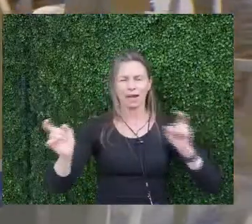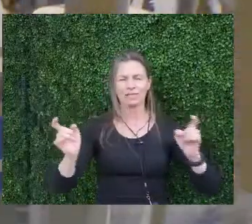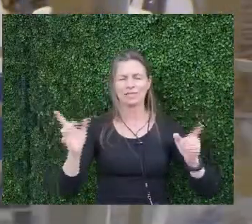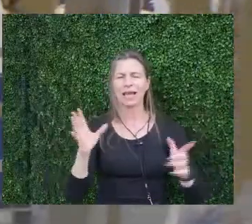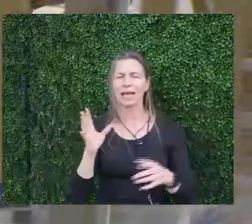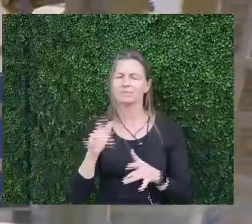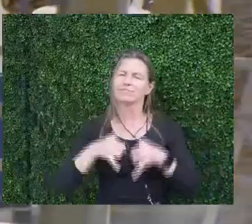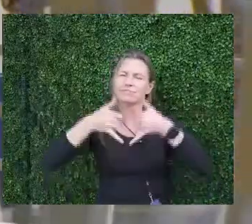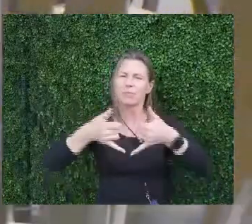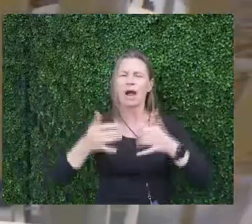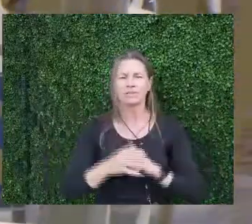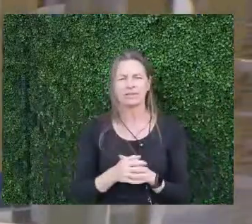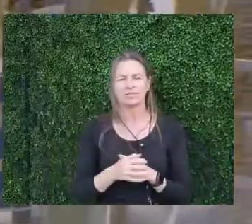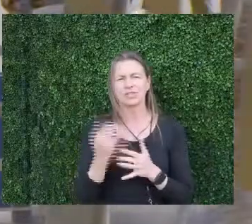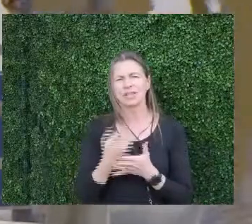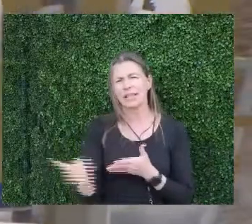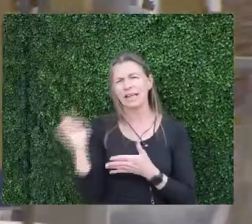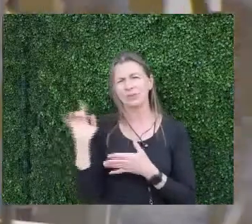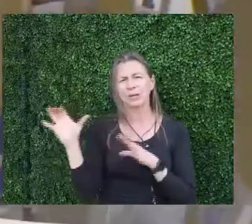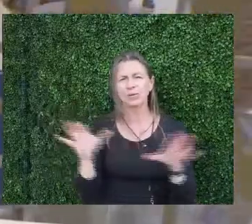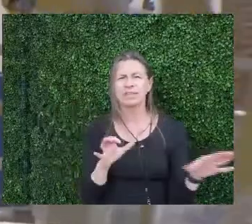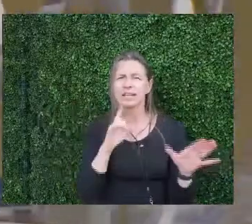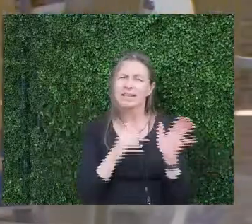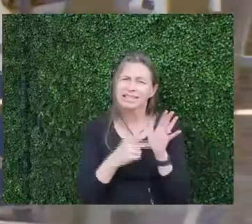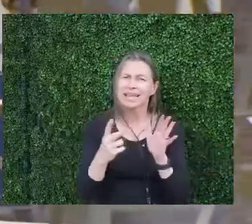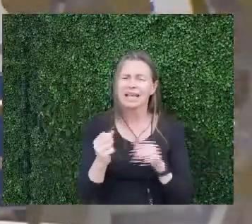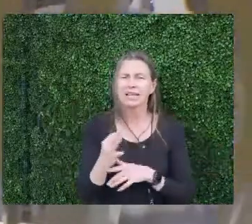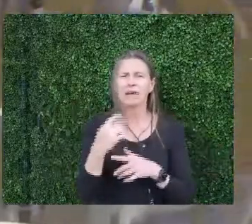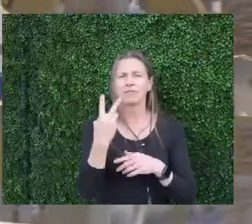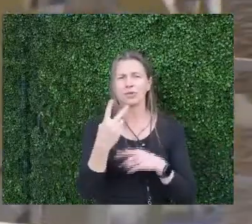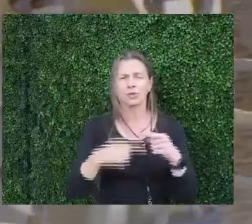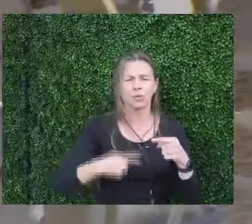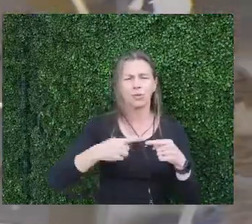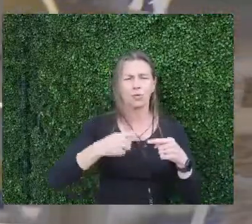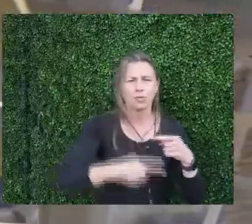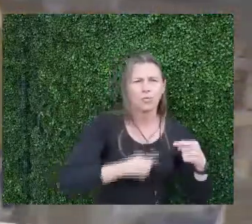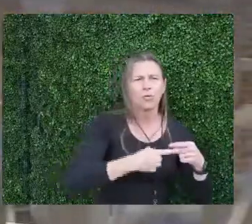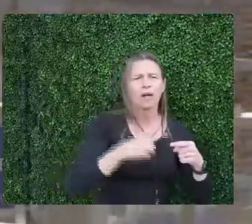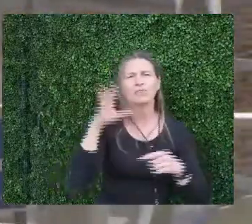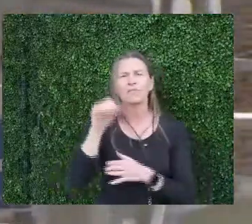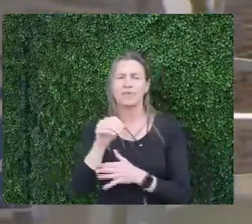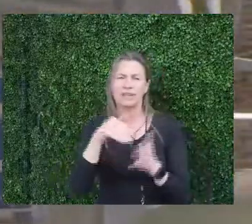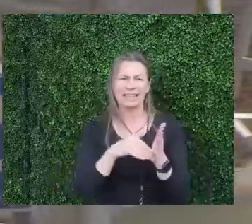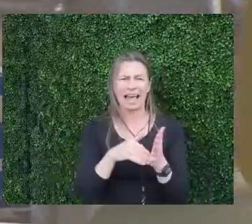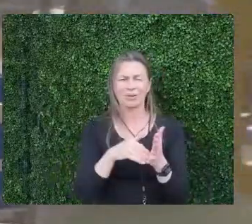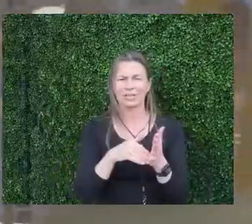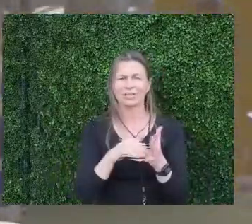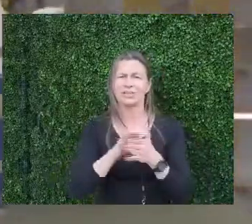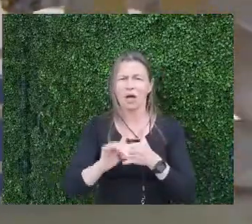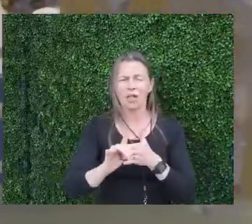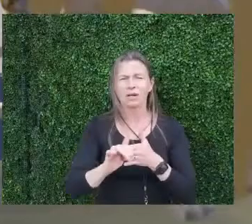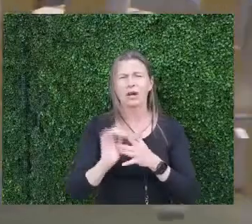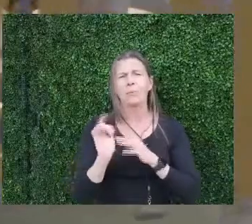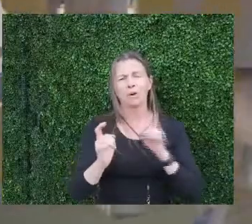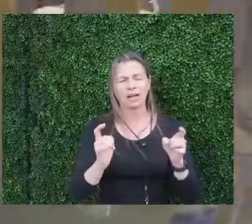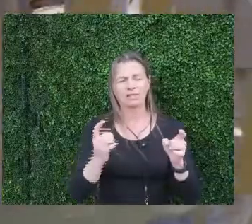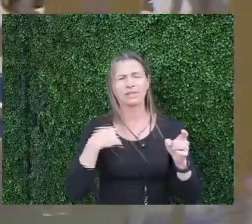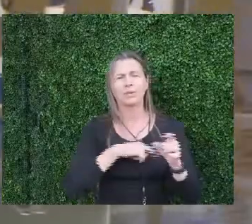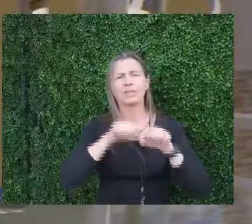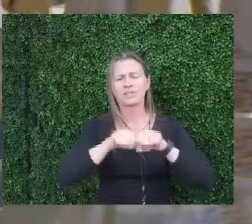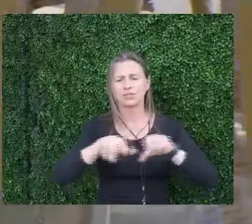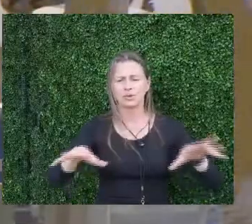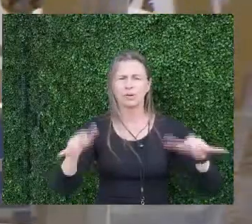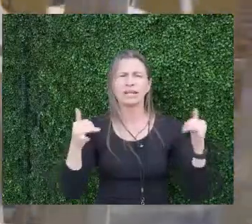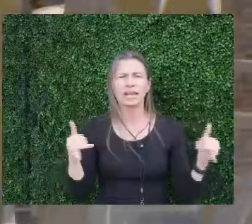prizes. Just last week, we did the second of 2 rounds of $50,000 prizes. We've distributed now to